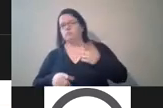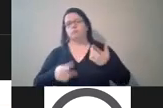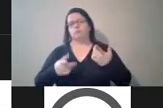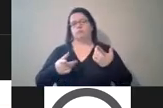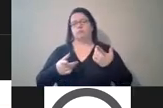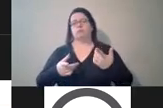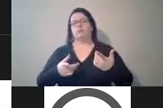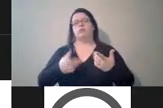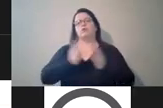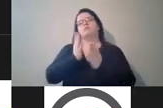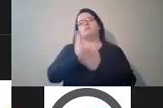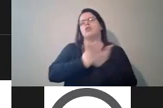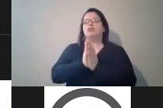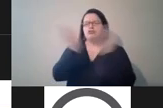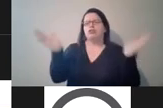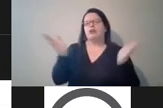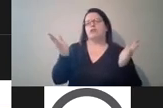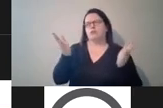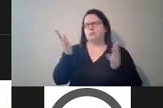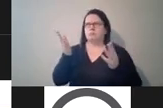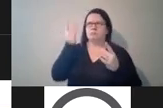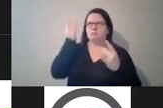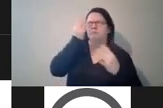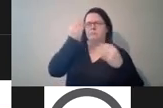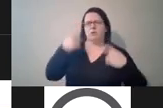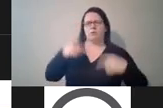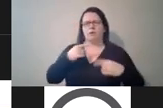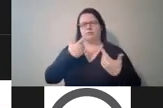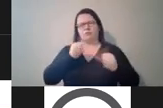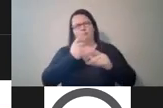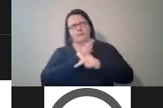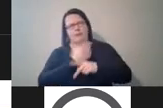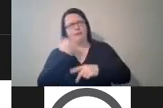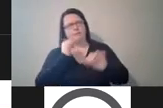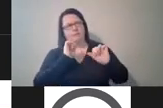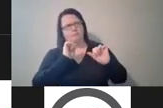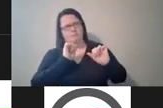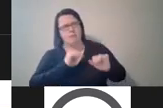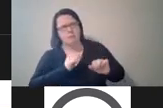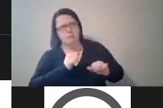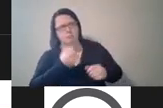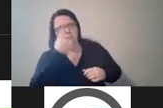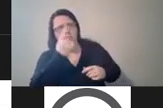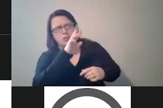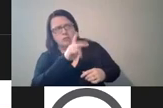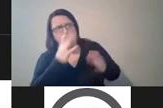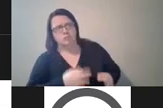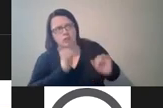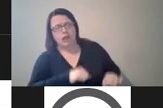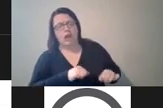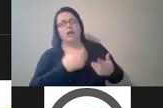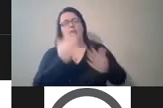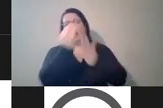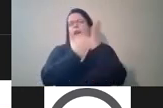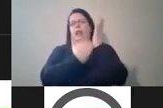might be helpful for folks to consider when kind of thinking about a person's capacity in adult protection. The list, of course, is not exhaustive.